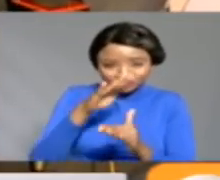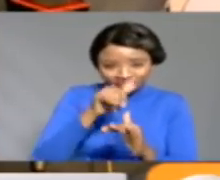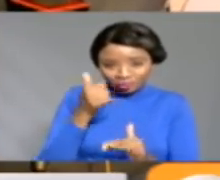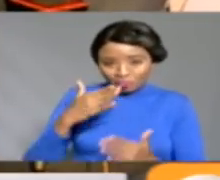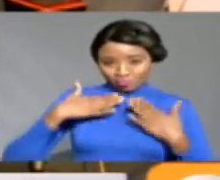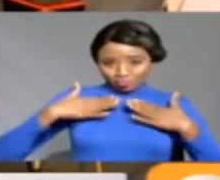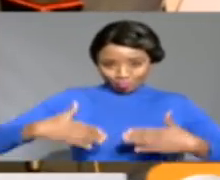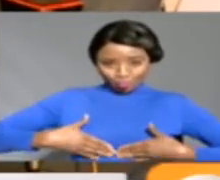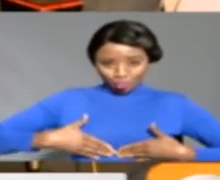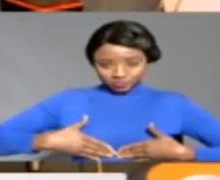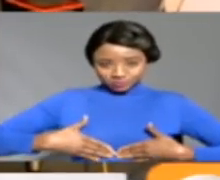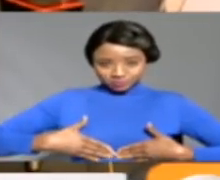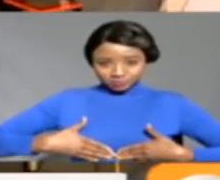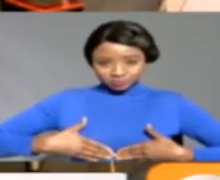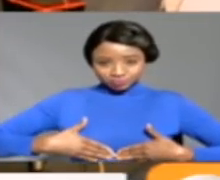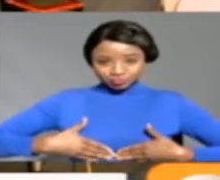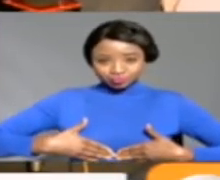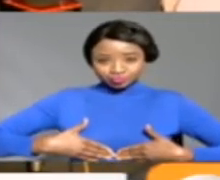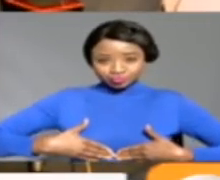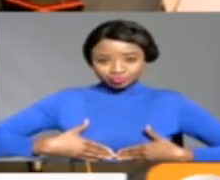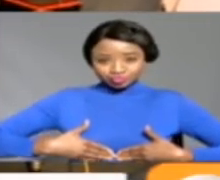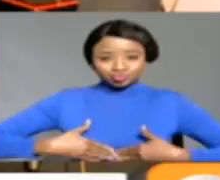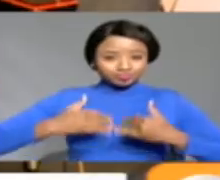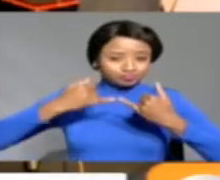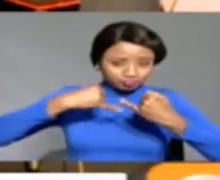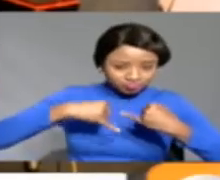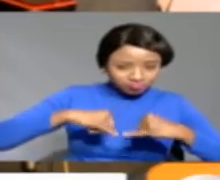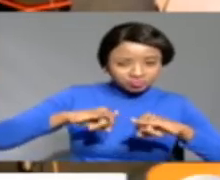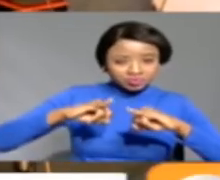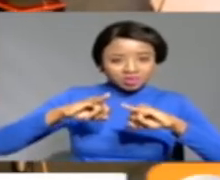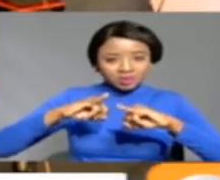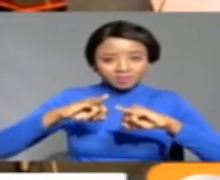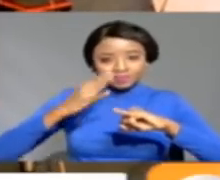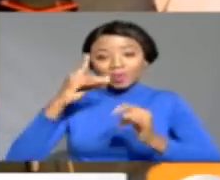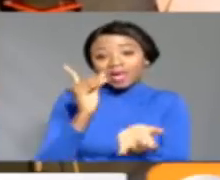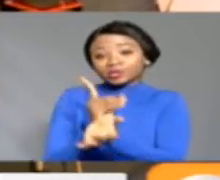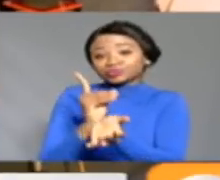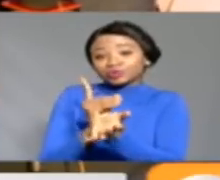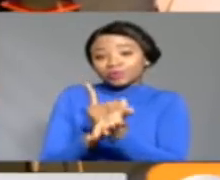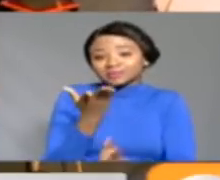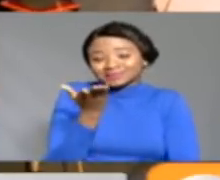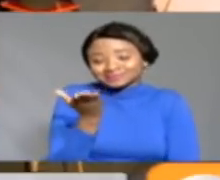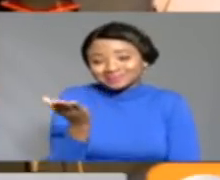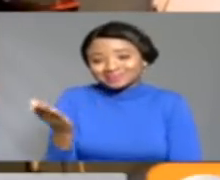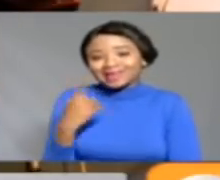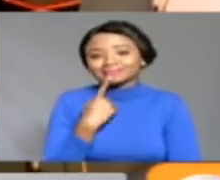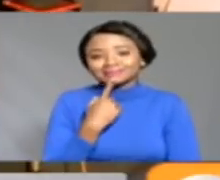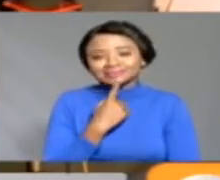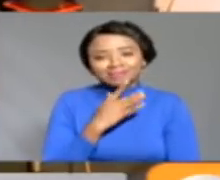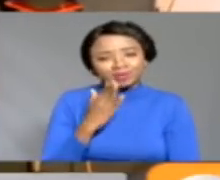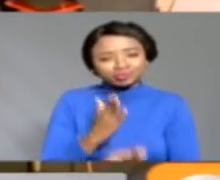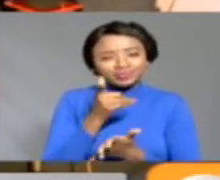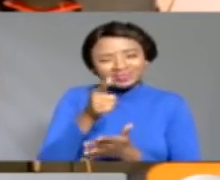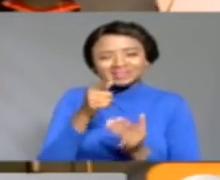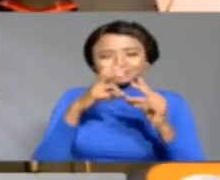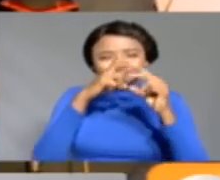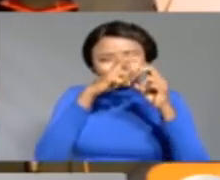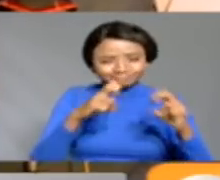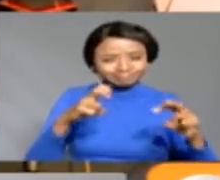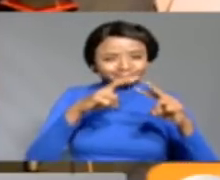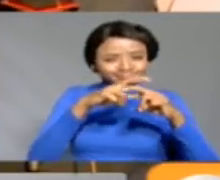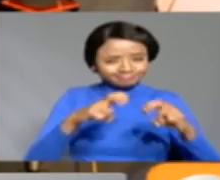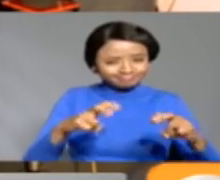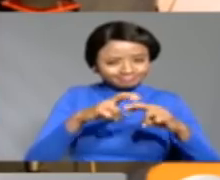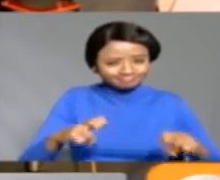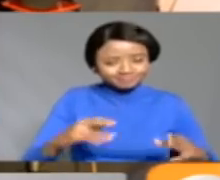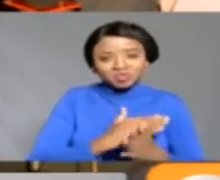ensure or rather to cast out the doubt, because the doctors here have said this was quite a conclusive autopsy